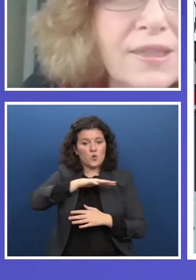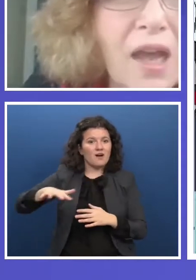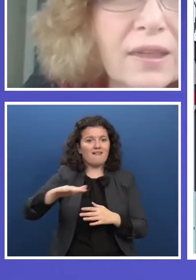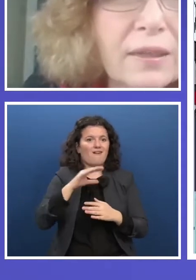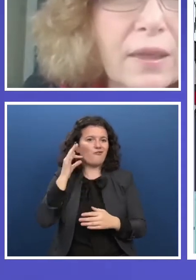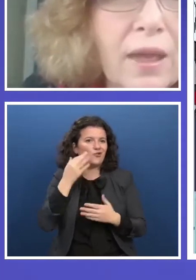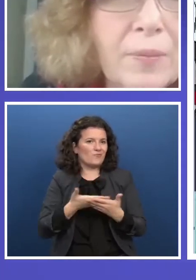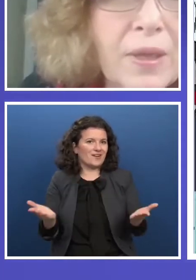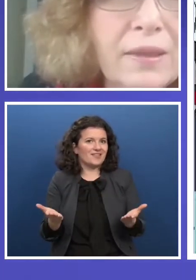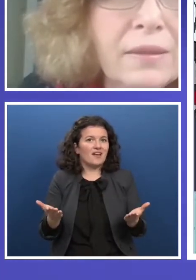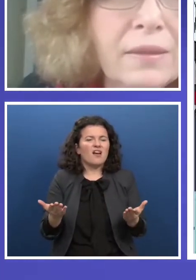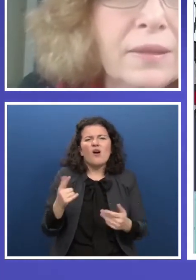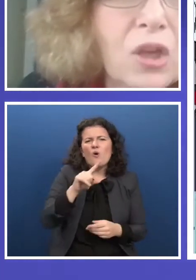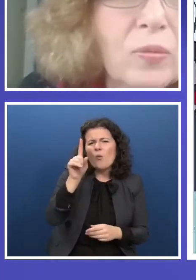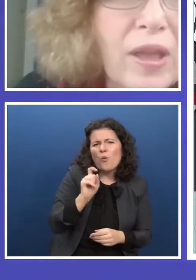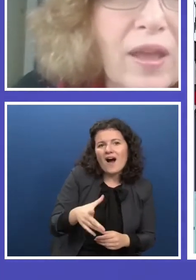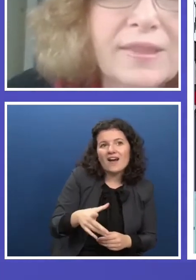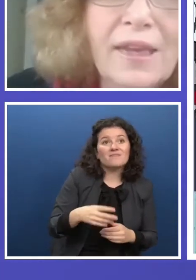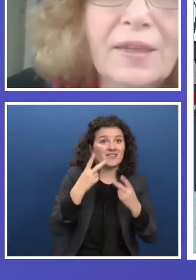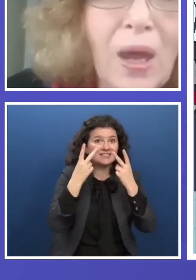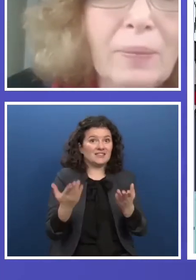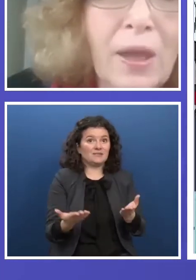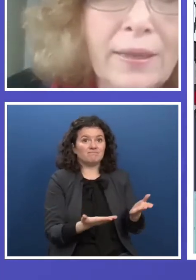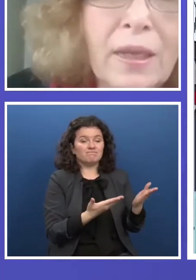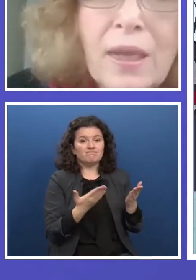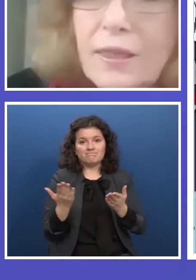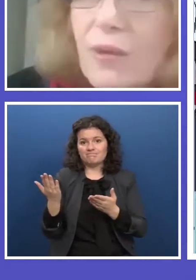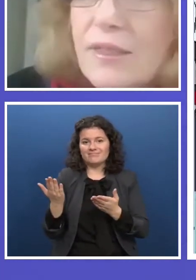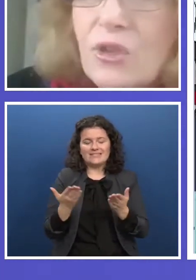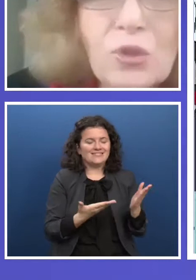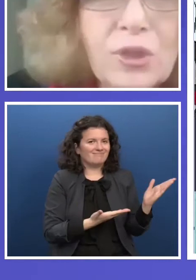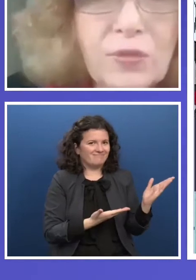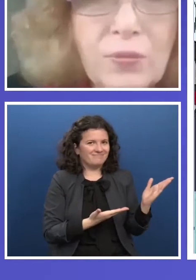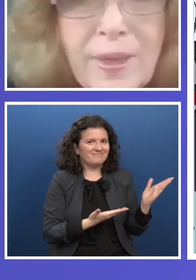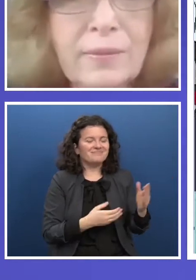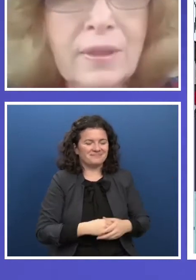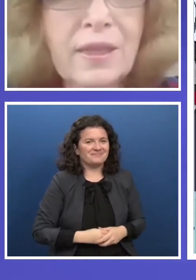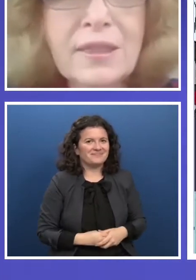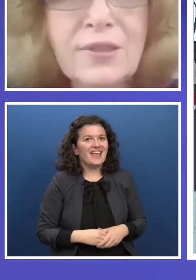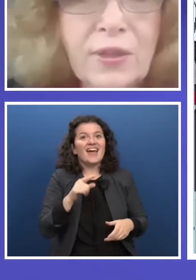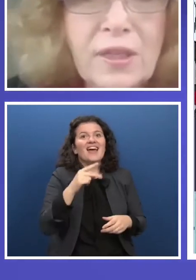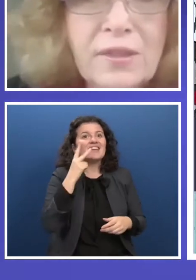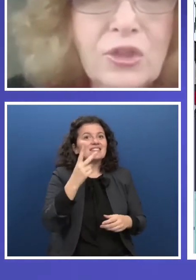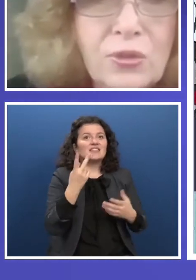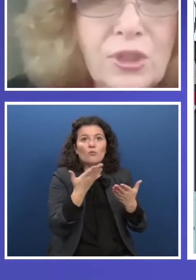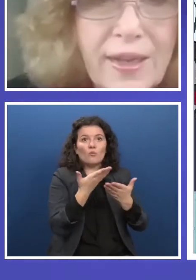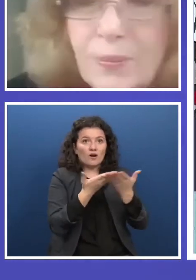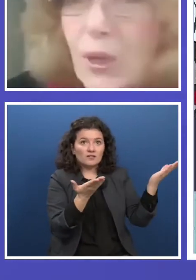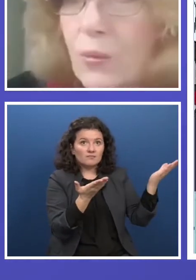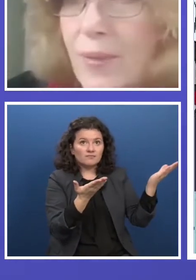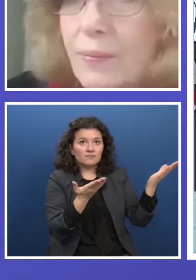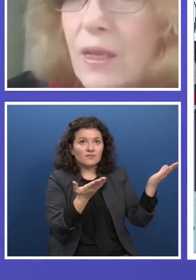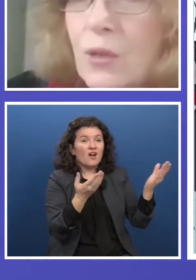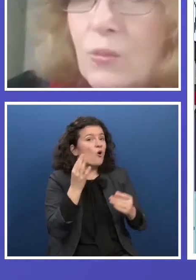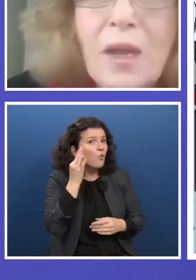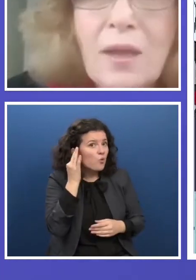the women stuck in the global health talent pipeline. There is no shortage of women in this field. There's no shortage of